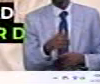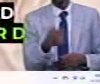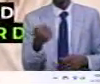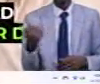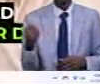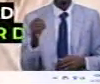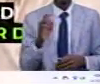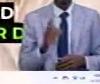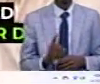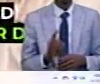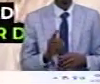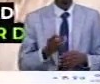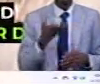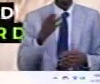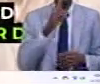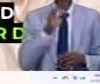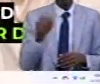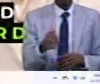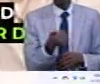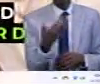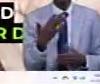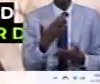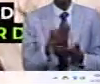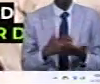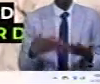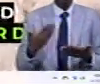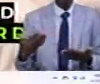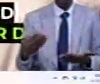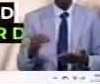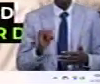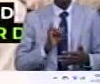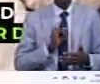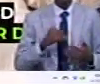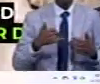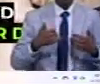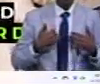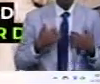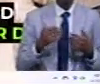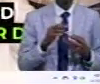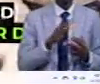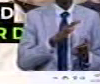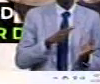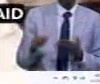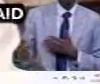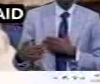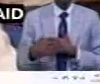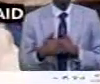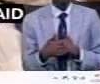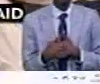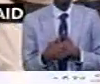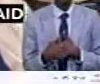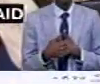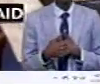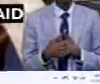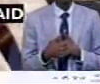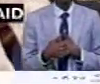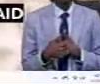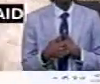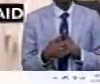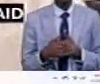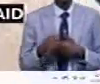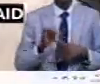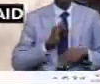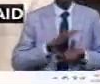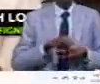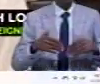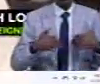behind. I have to say this now. I don't have time to be bothered with she say, that he say, that